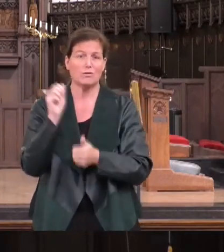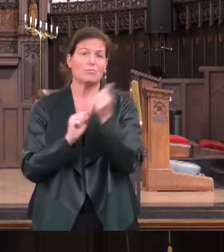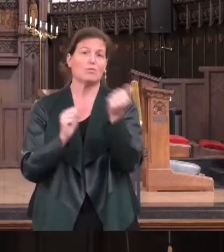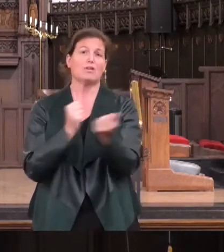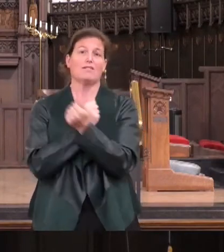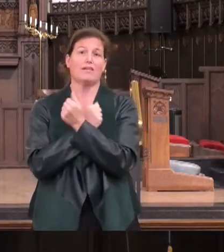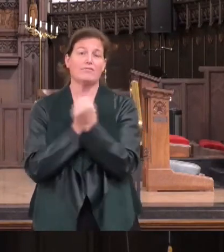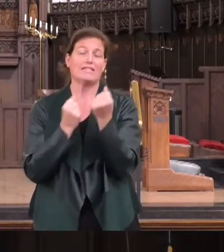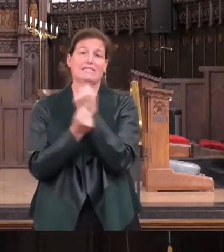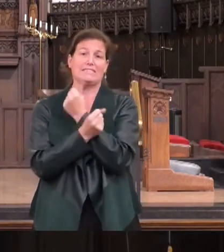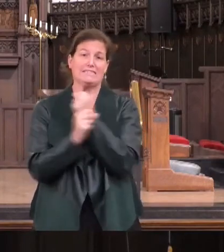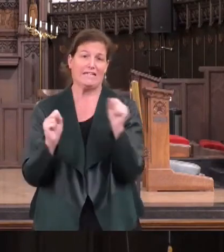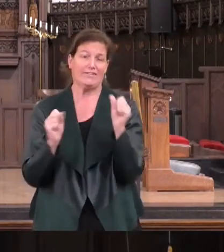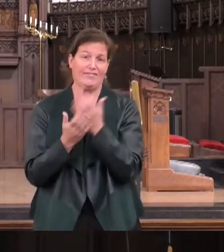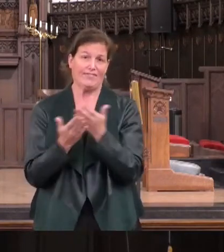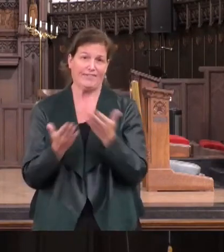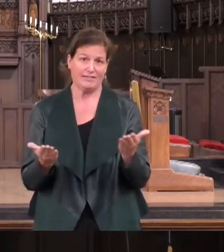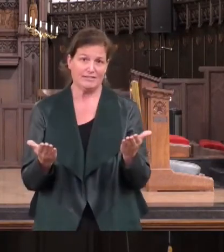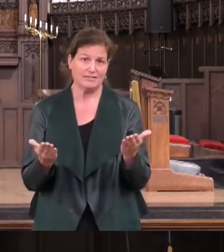safe thing.